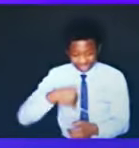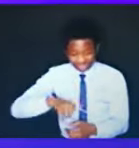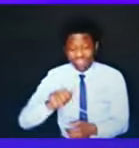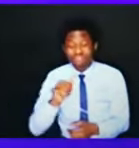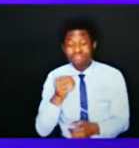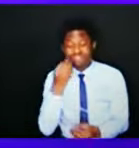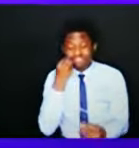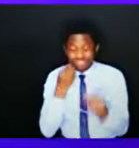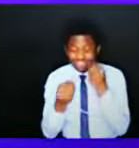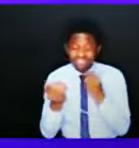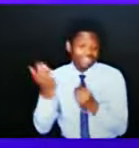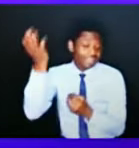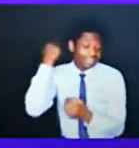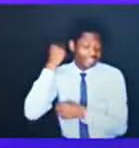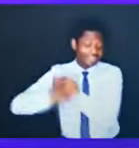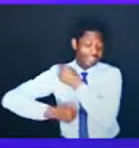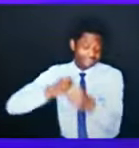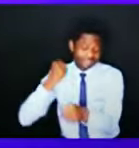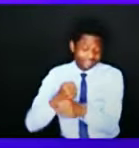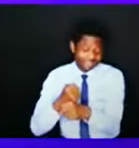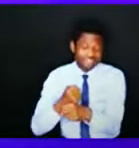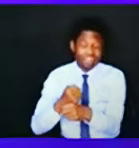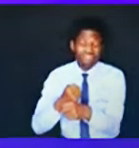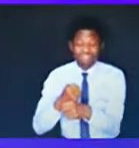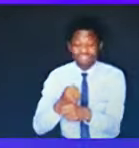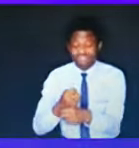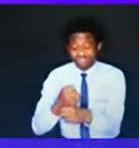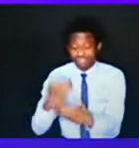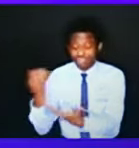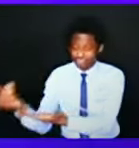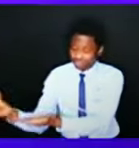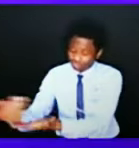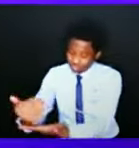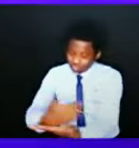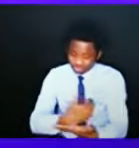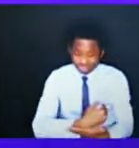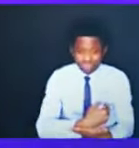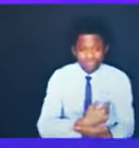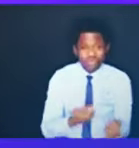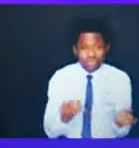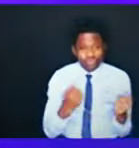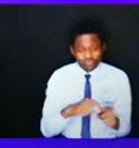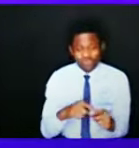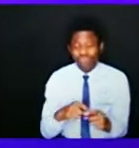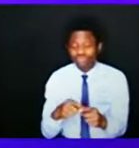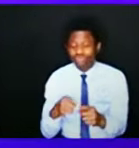harvest when you have to move it out to make room